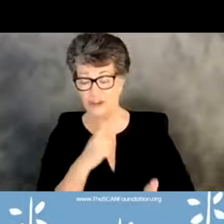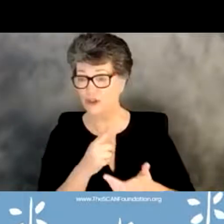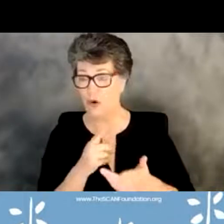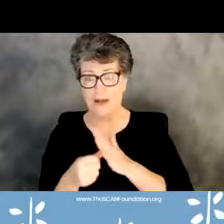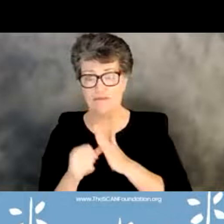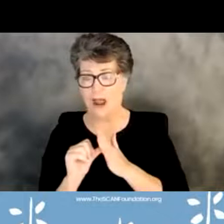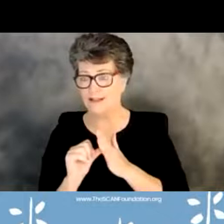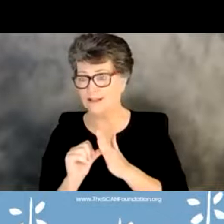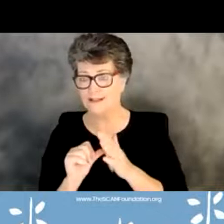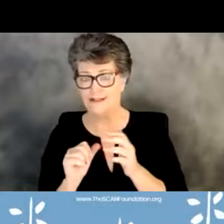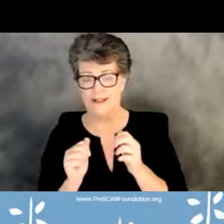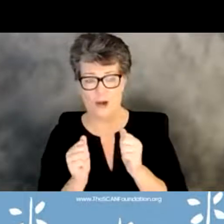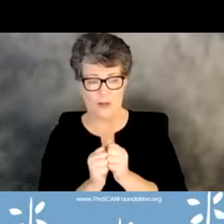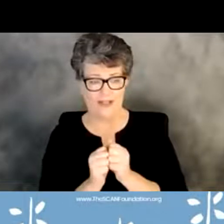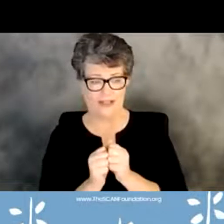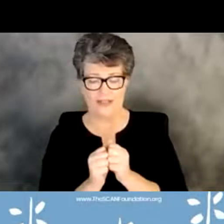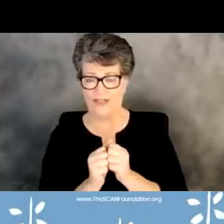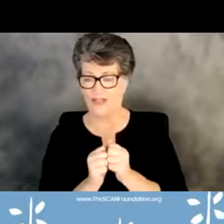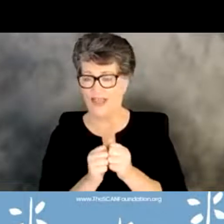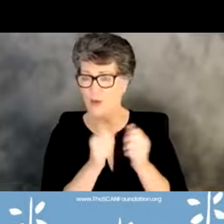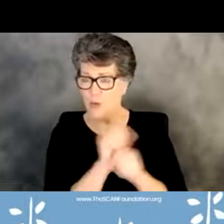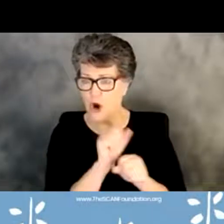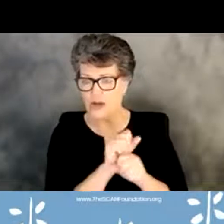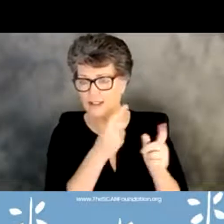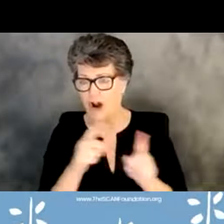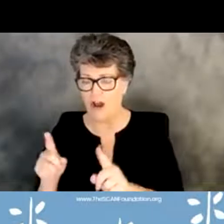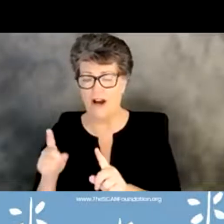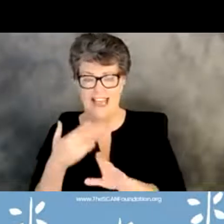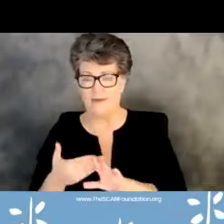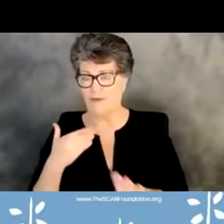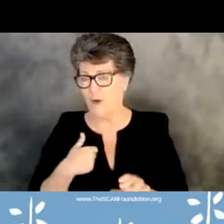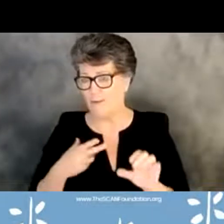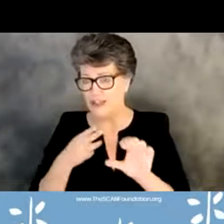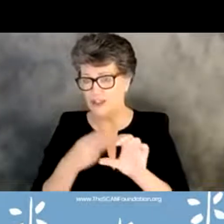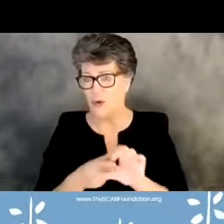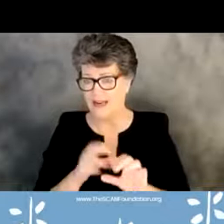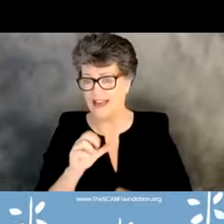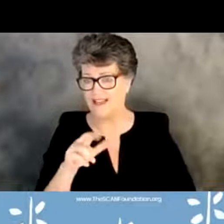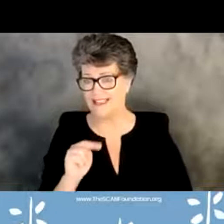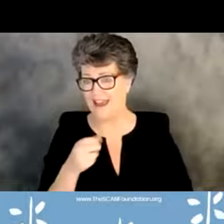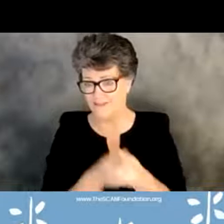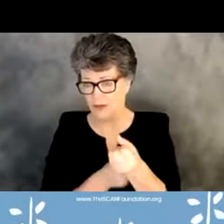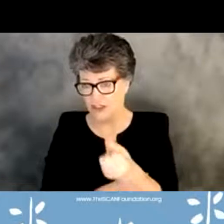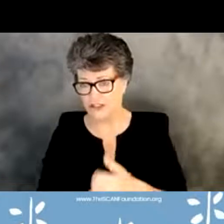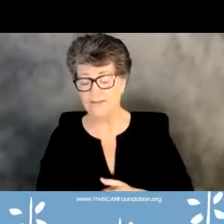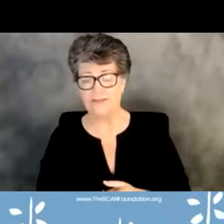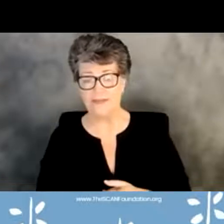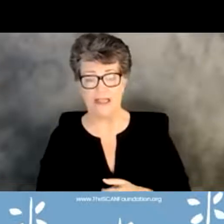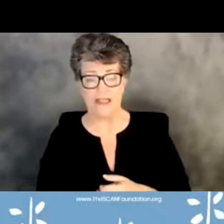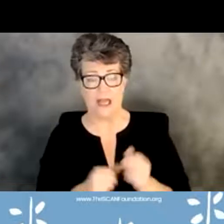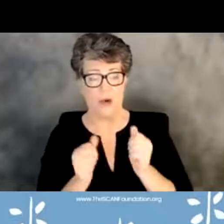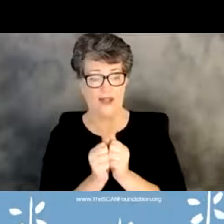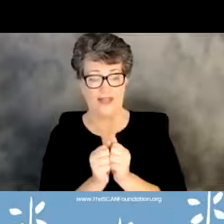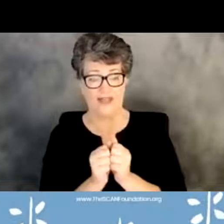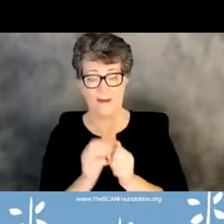with the planning that has gone on, even preceding my joining the SCAN Foundation, with the master